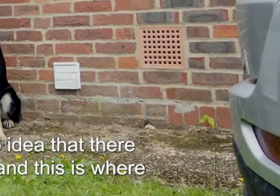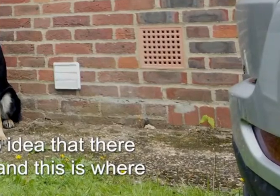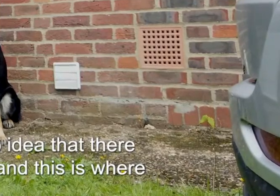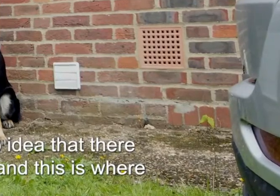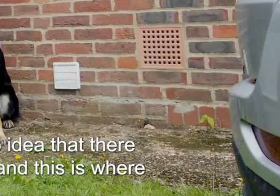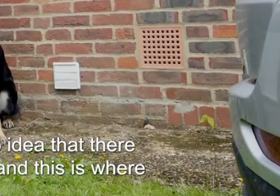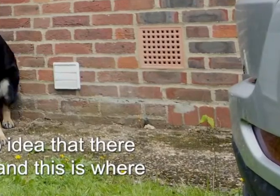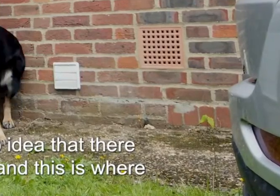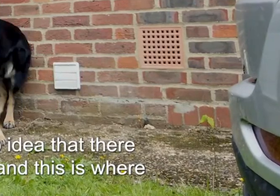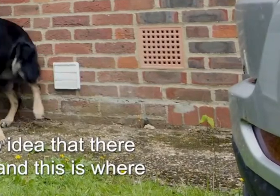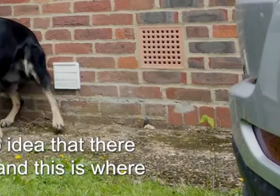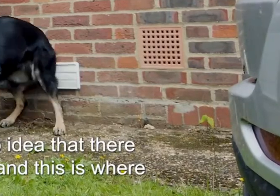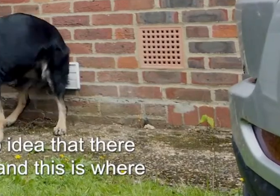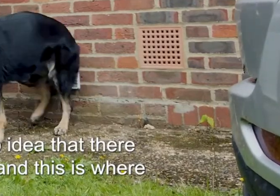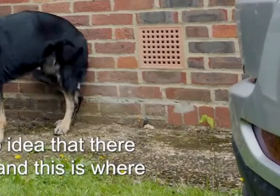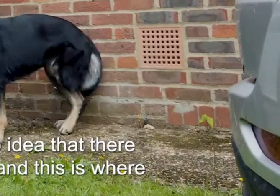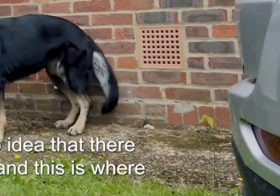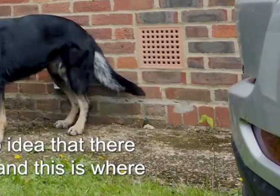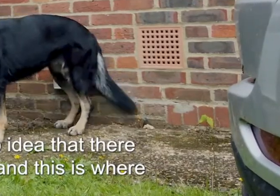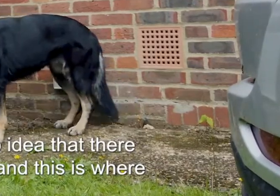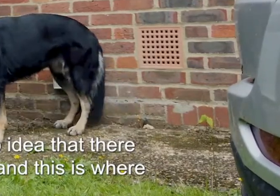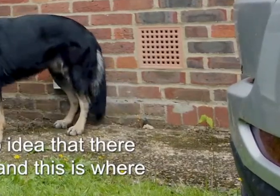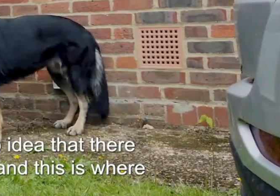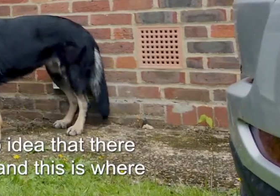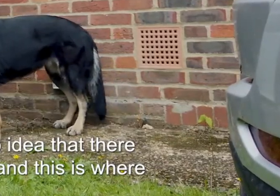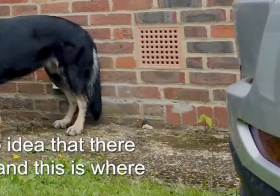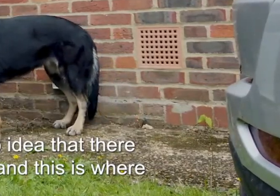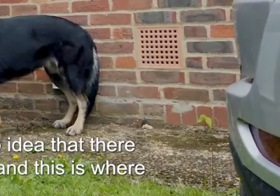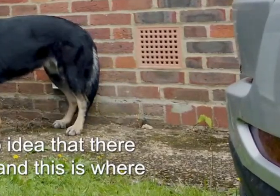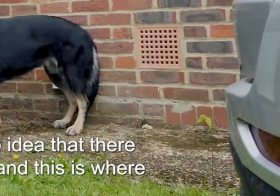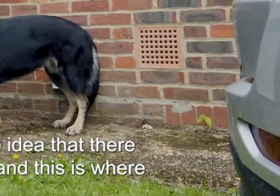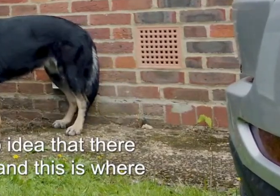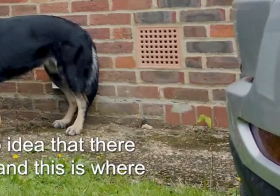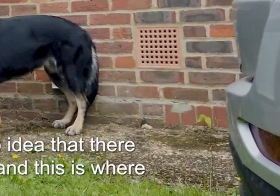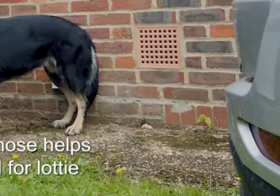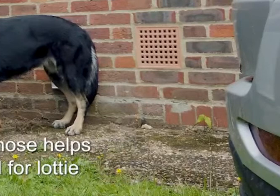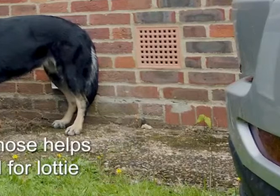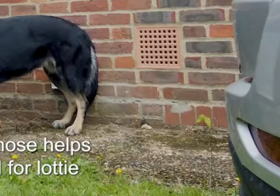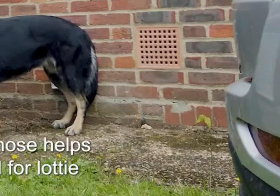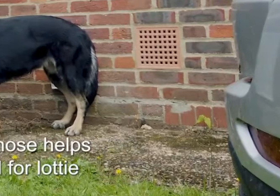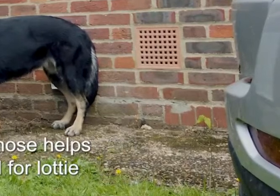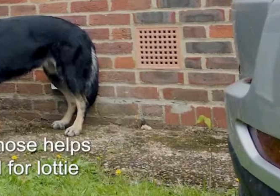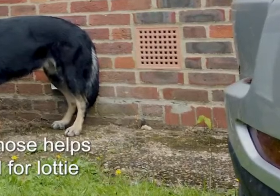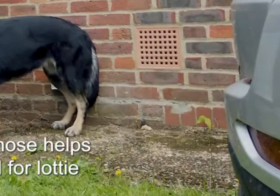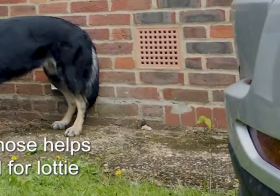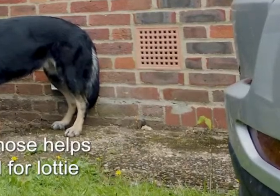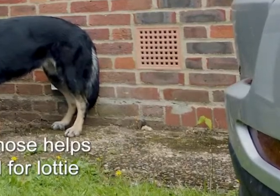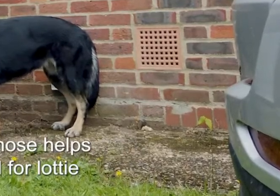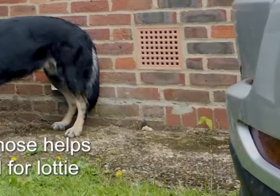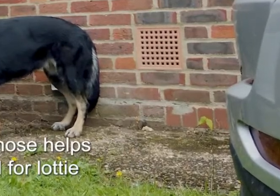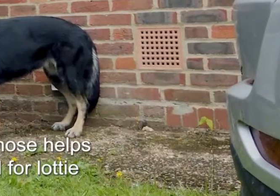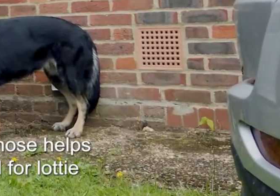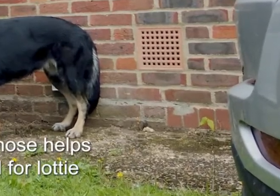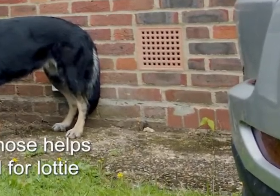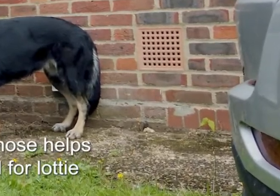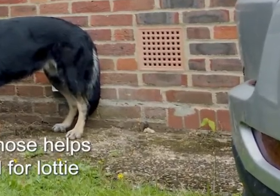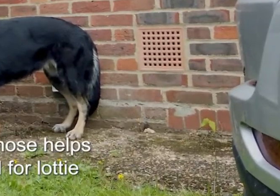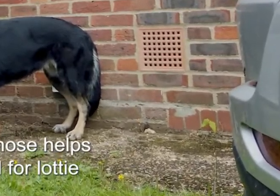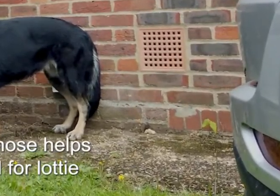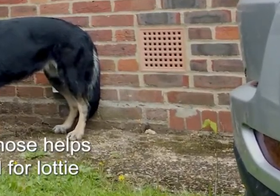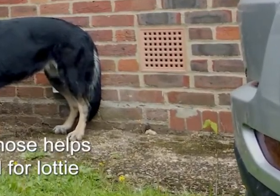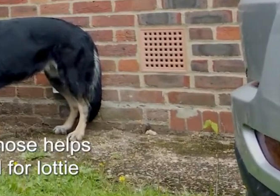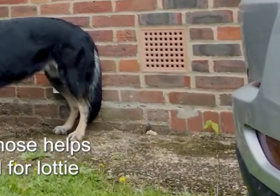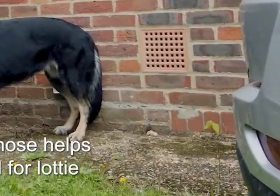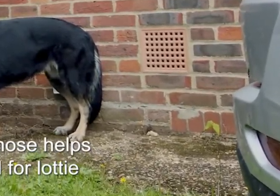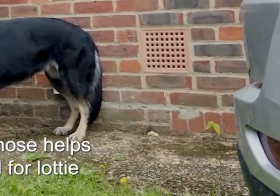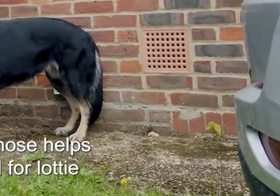idea that there was a person in that area. Again, and this is where the strengths of the dog's nose